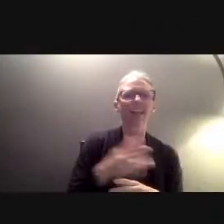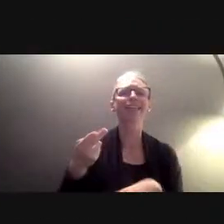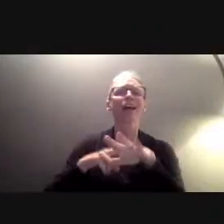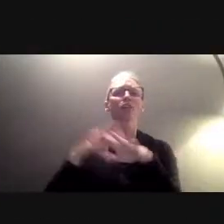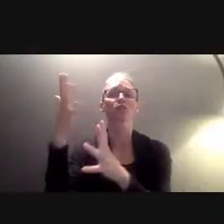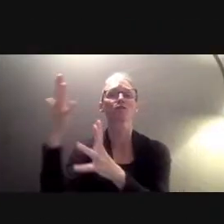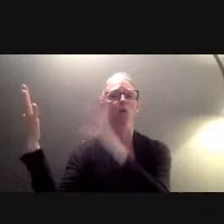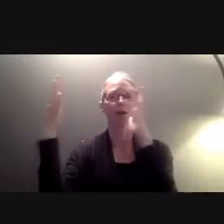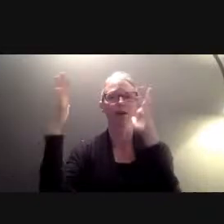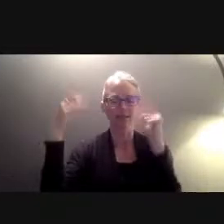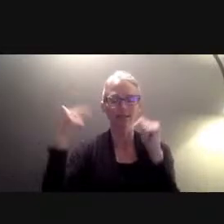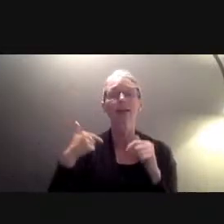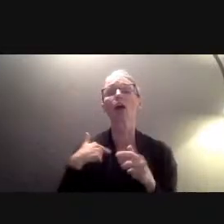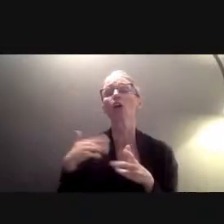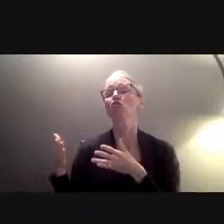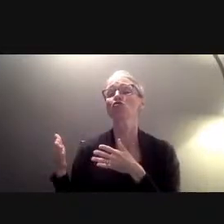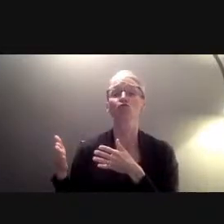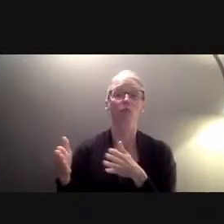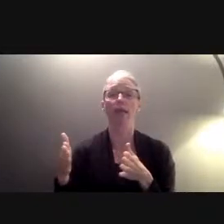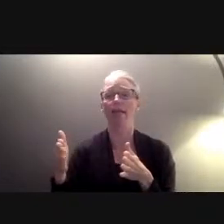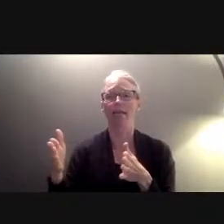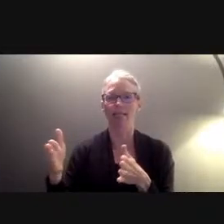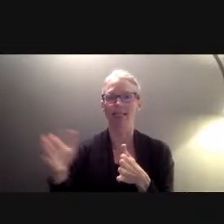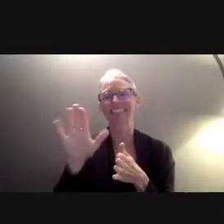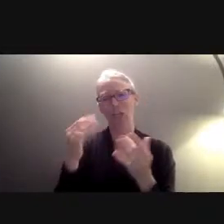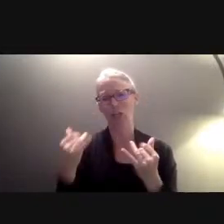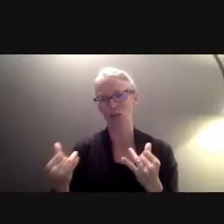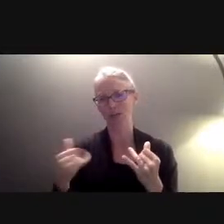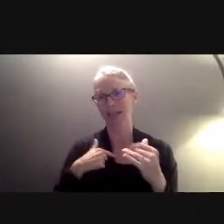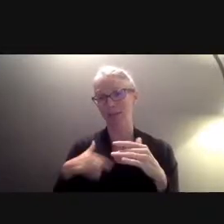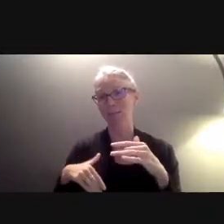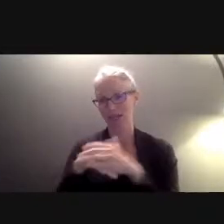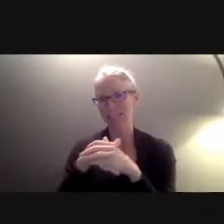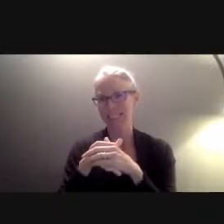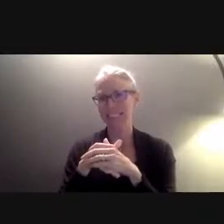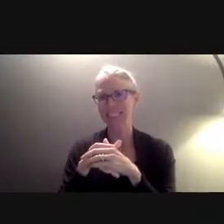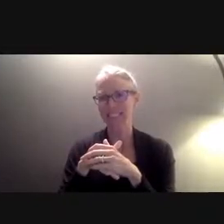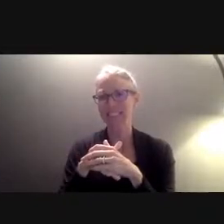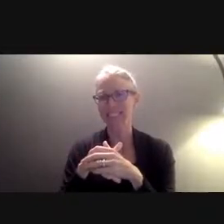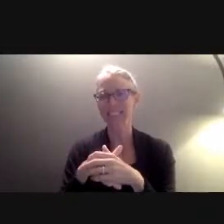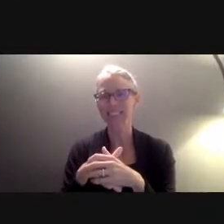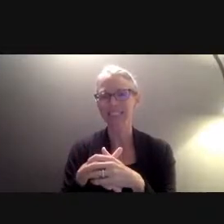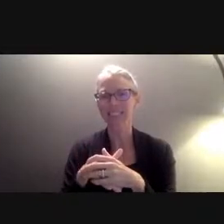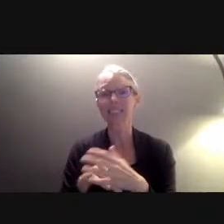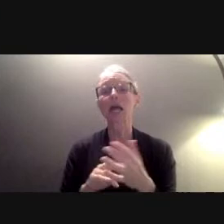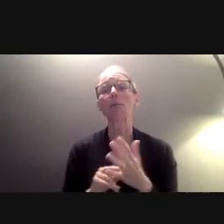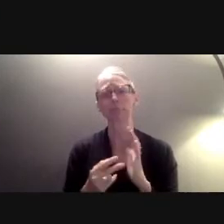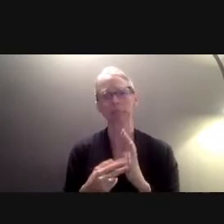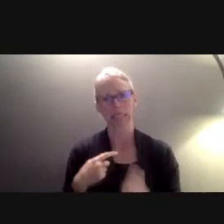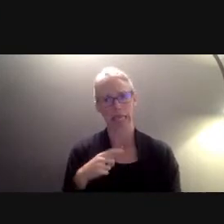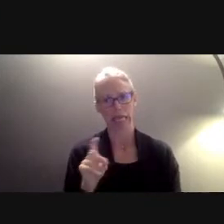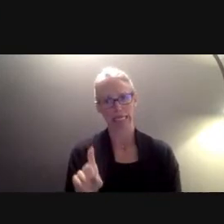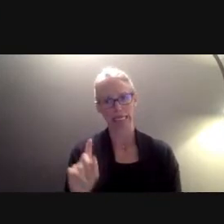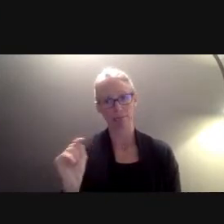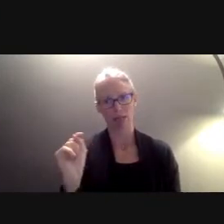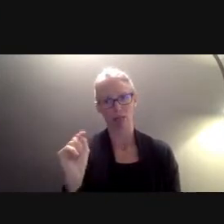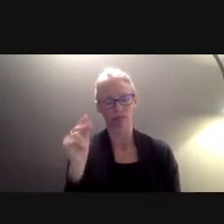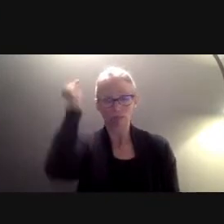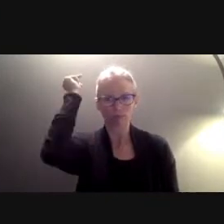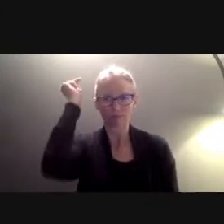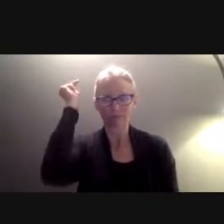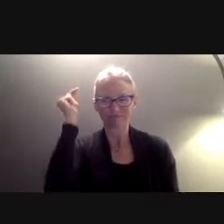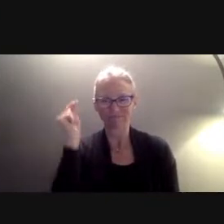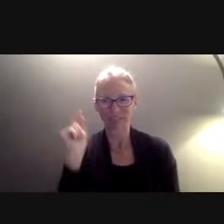and I'm currently pregnant right now, so I need a restroom like pretty fast. So restrooms